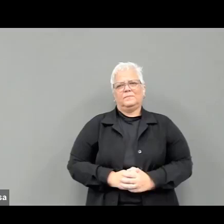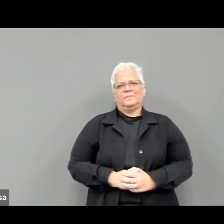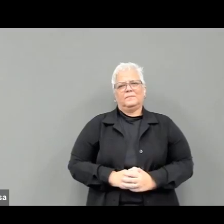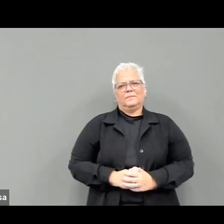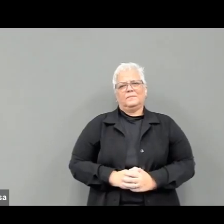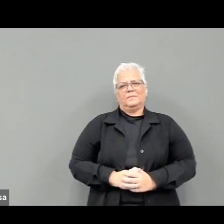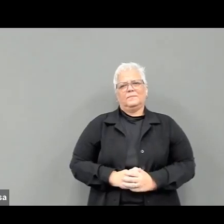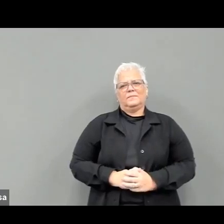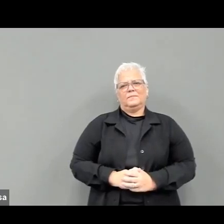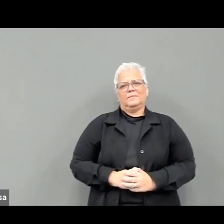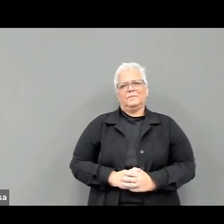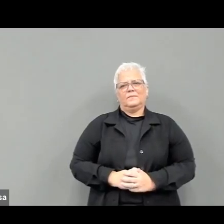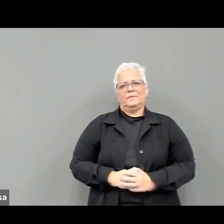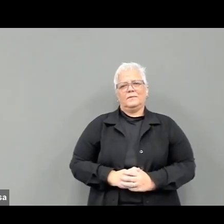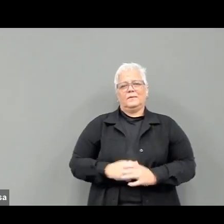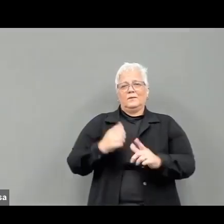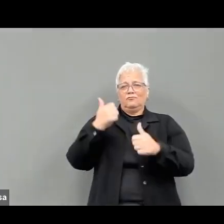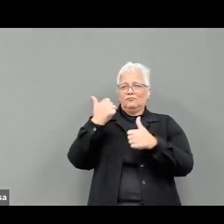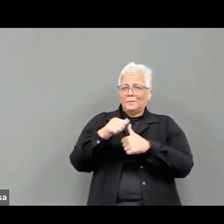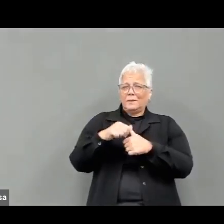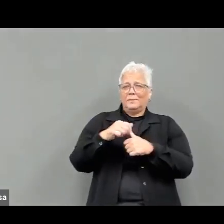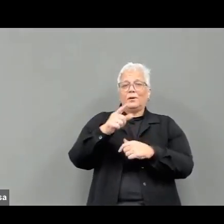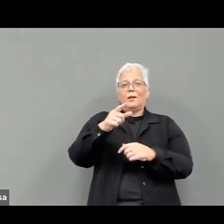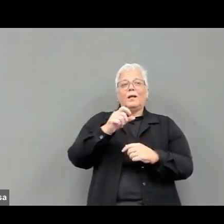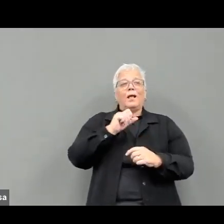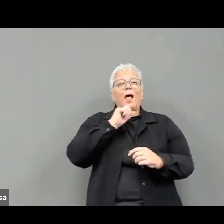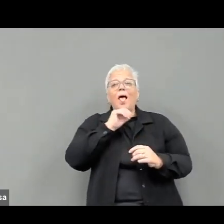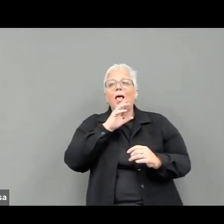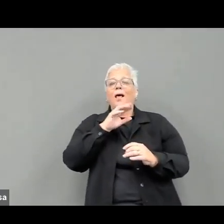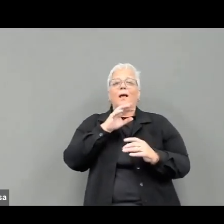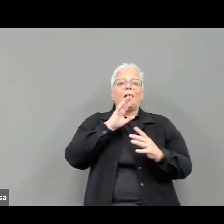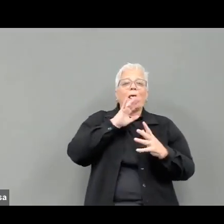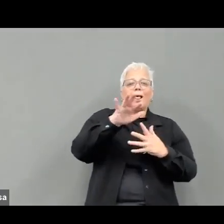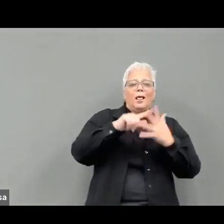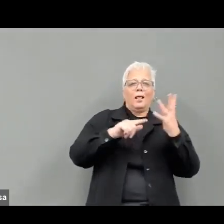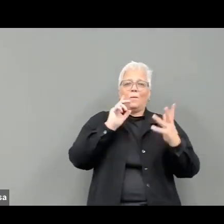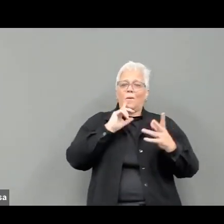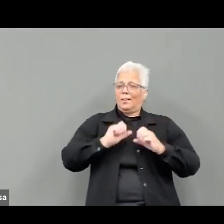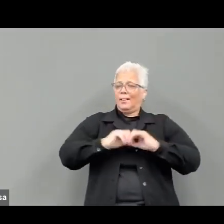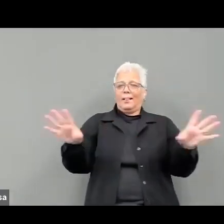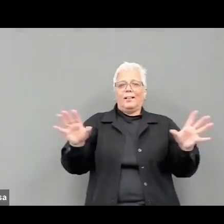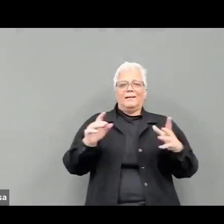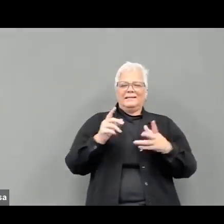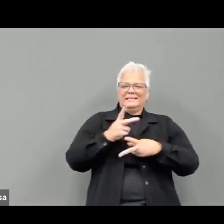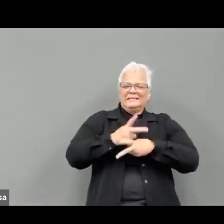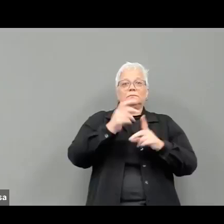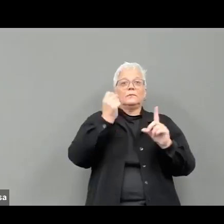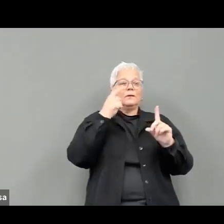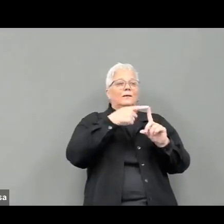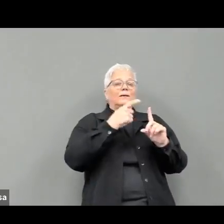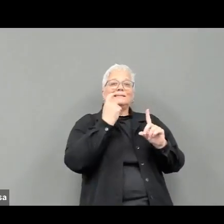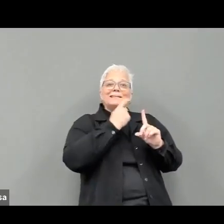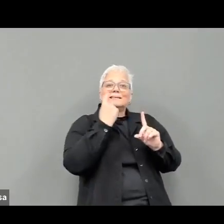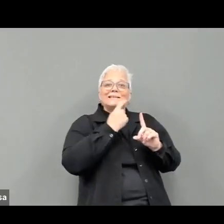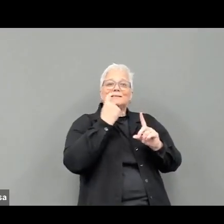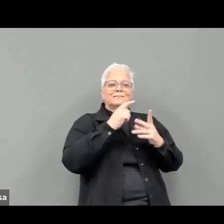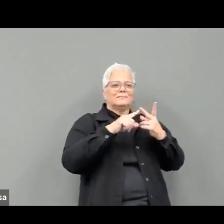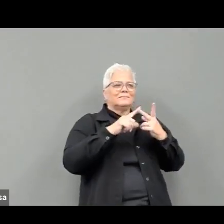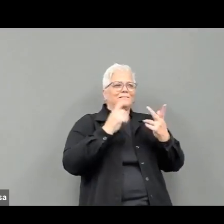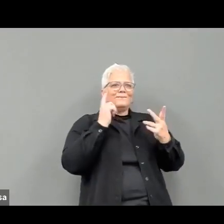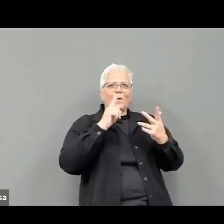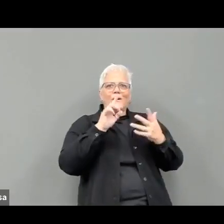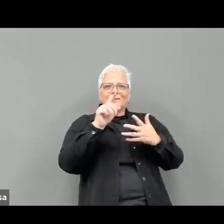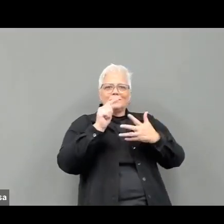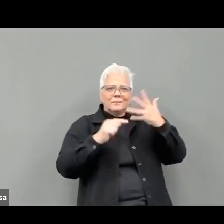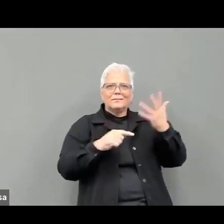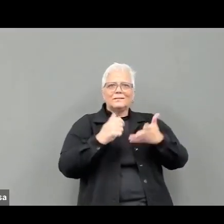of contagious spread in existence. So we're going to be working with Delta Dental as part of a statewide strategy they have to